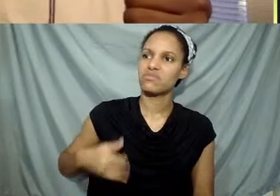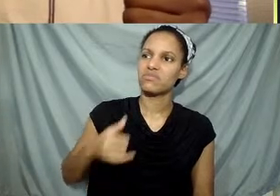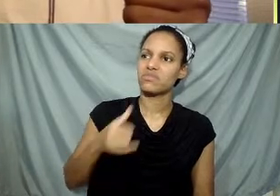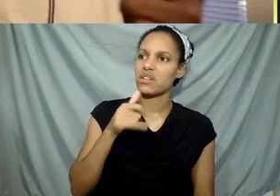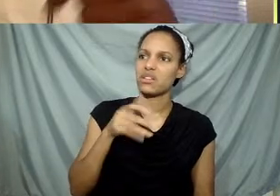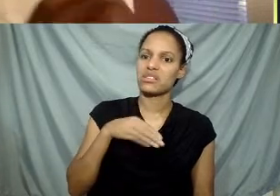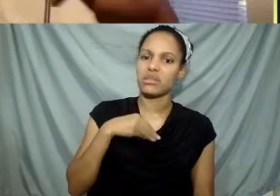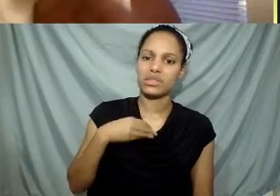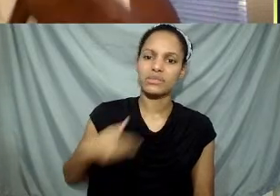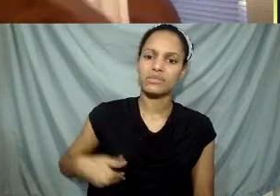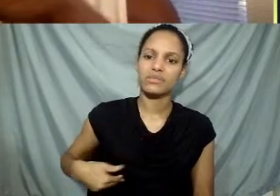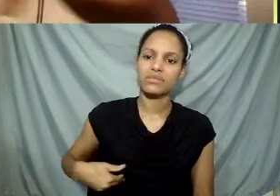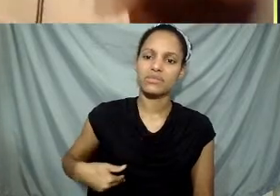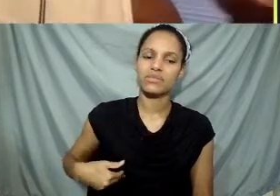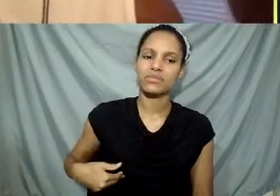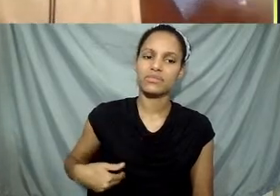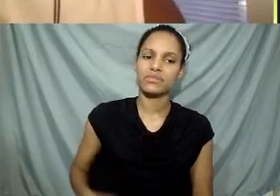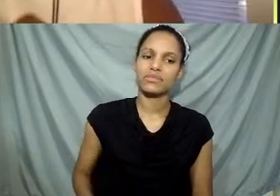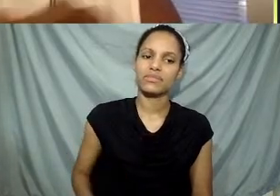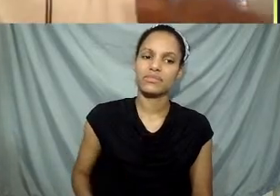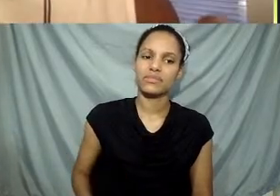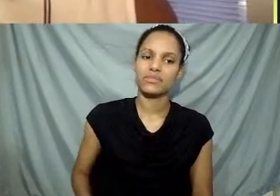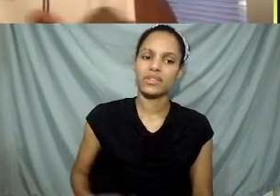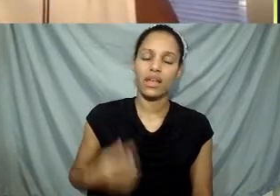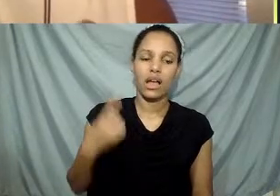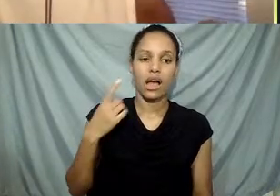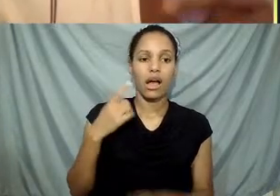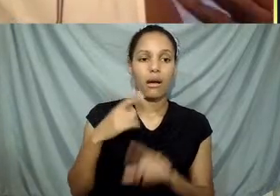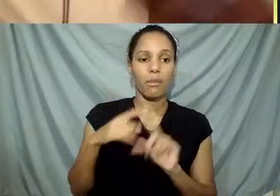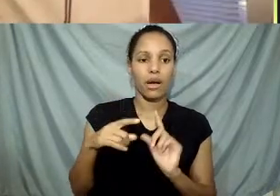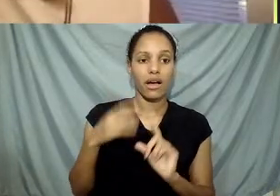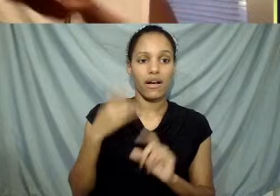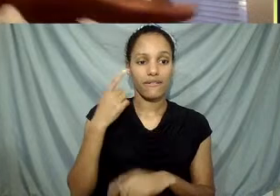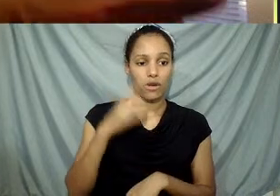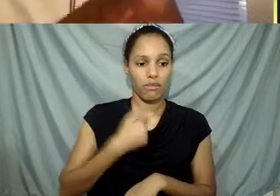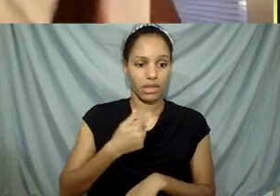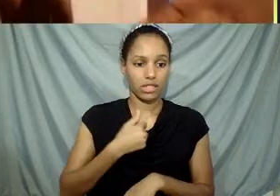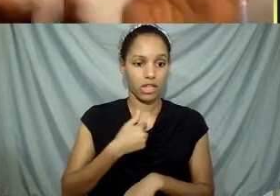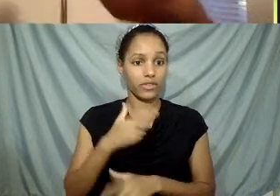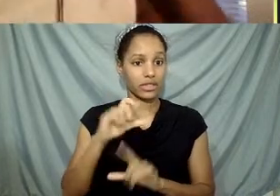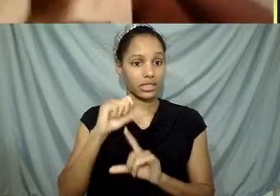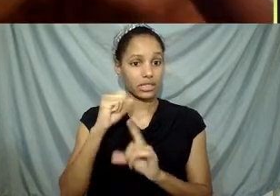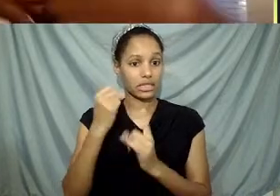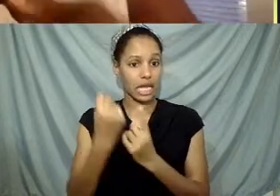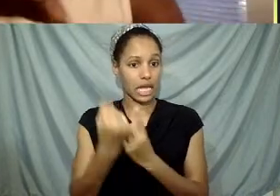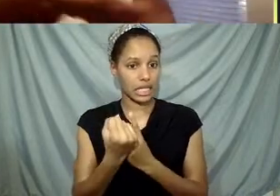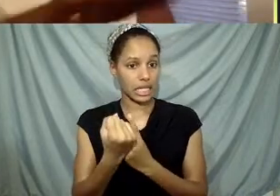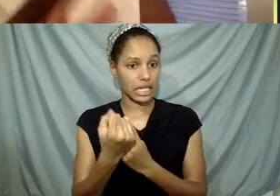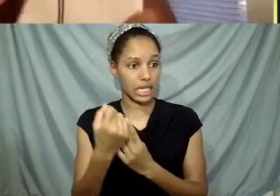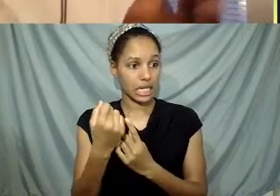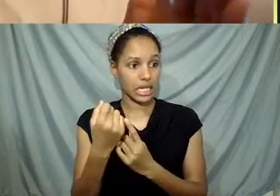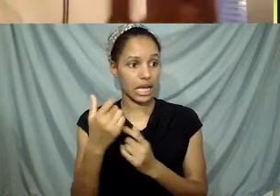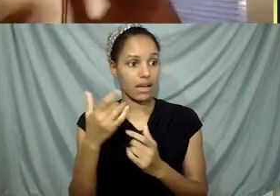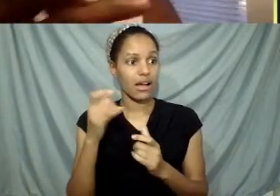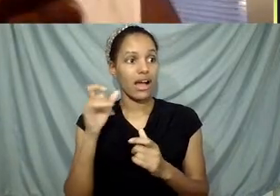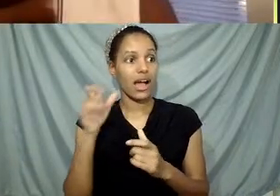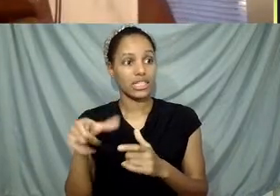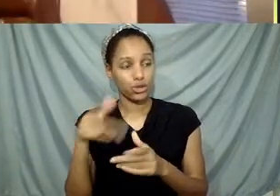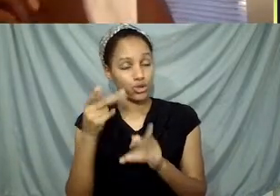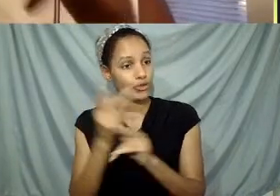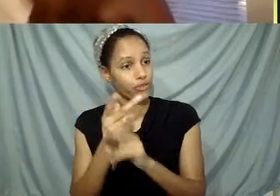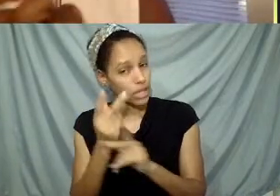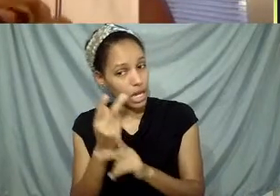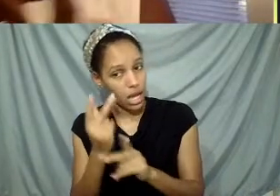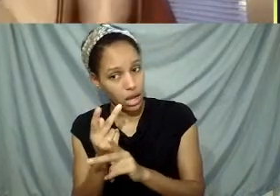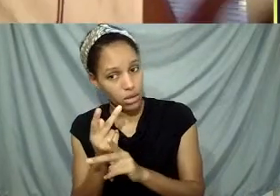My intuitive self in society had to figure that out, because it was